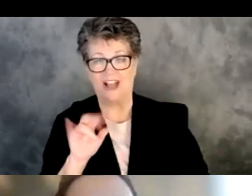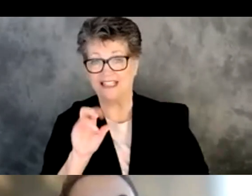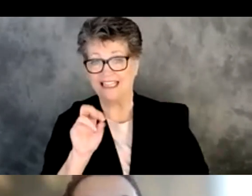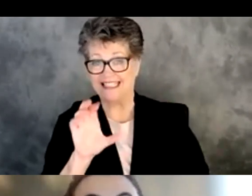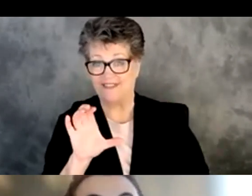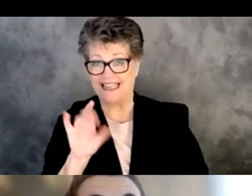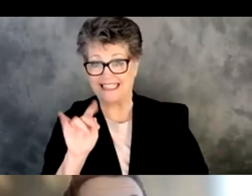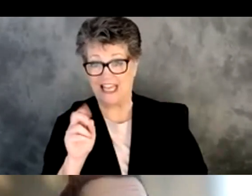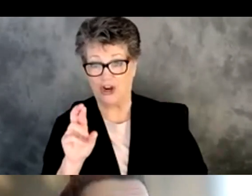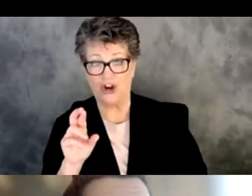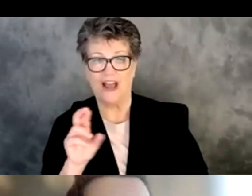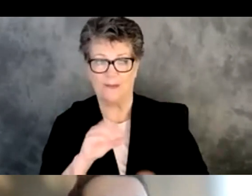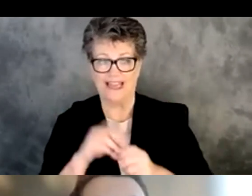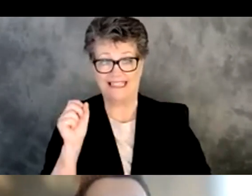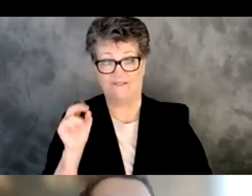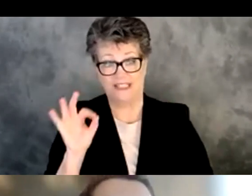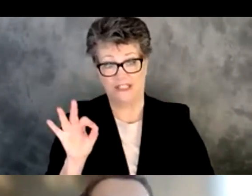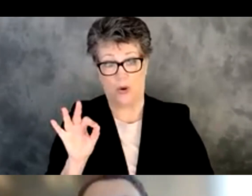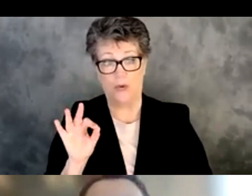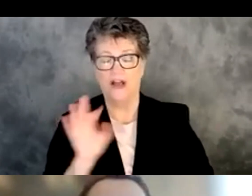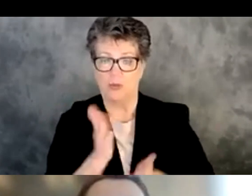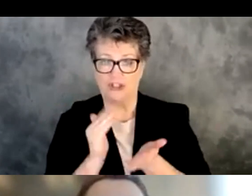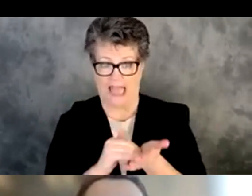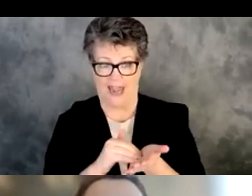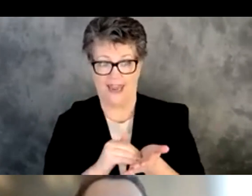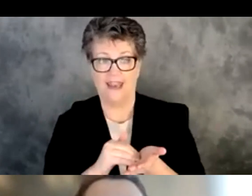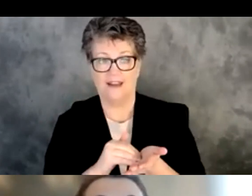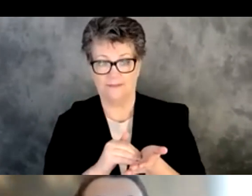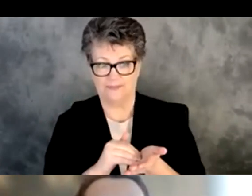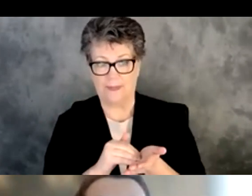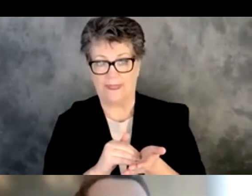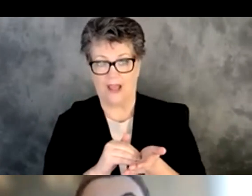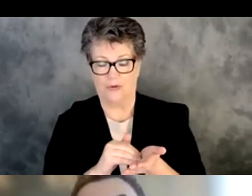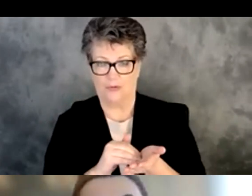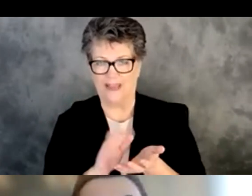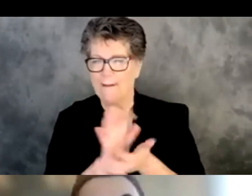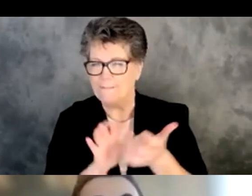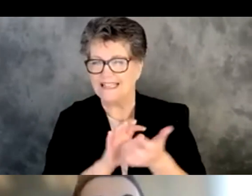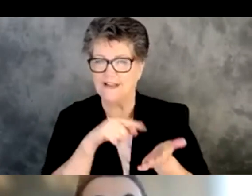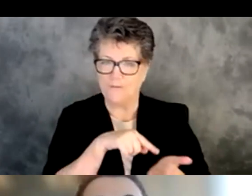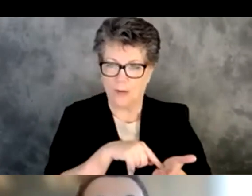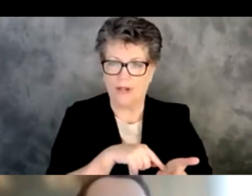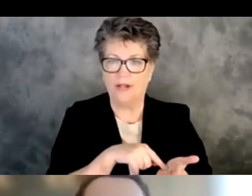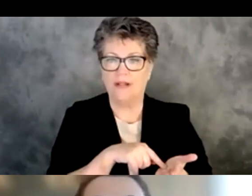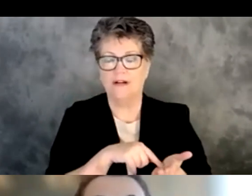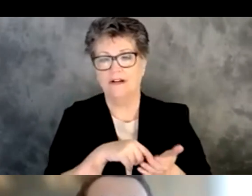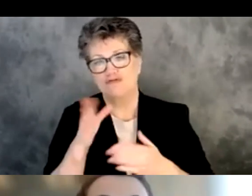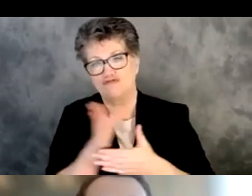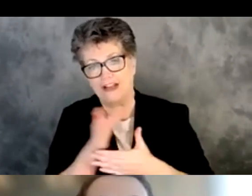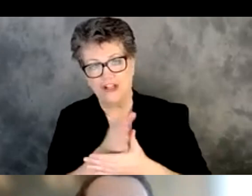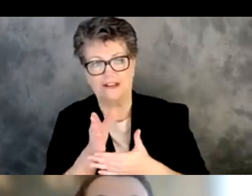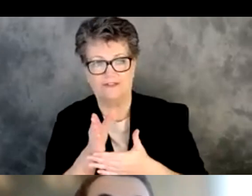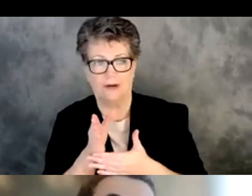Center, which is going to be in San Francisco, which again will be a mixed affordable, ranging